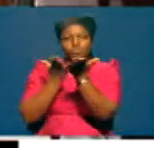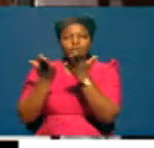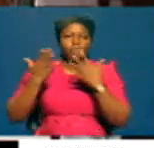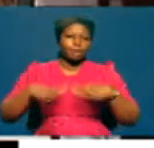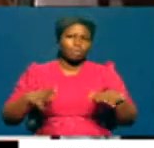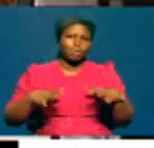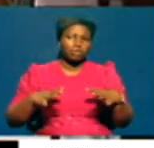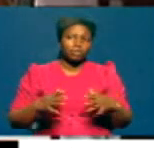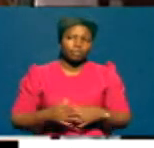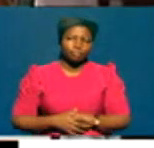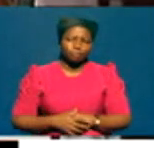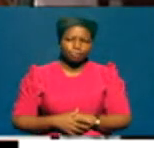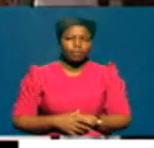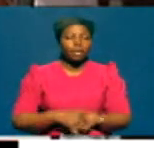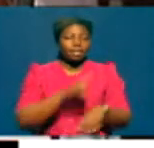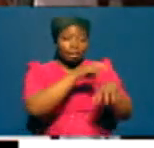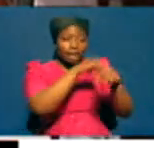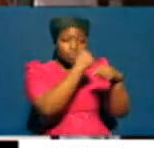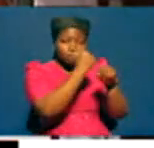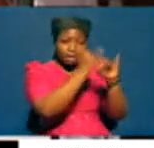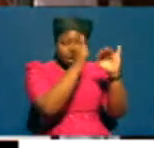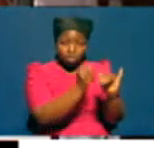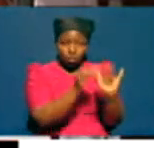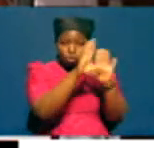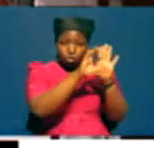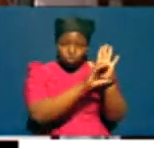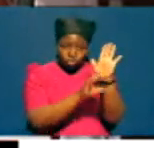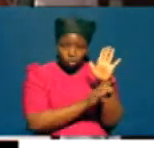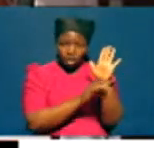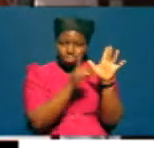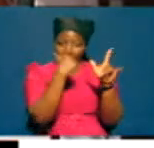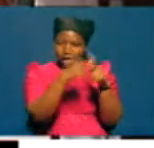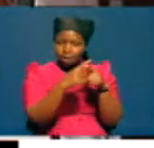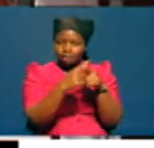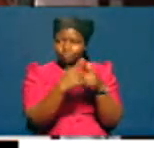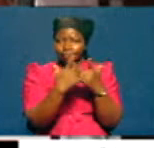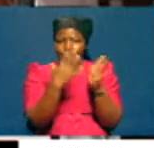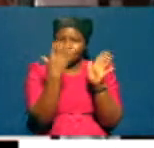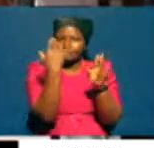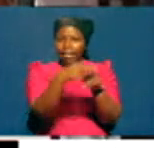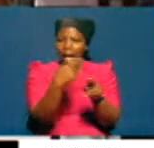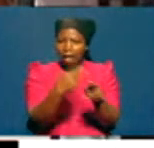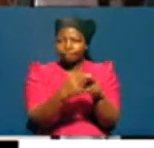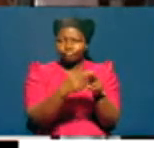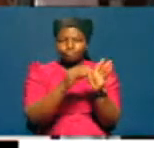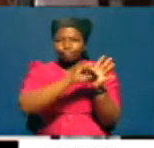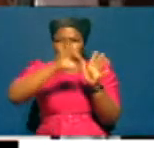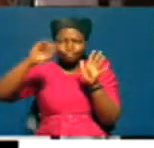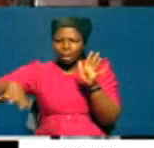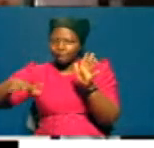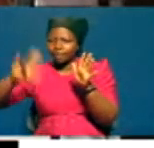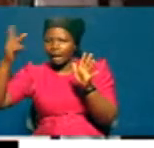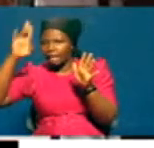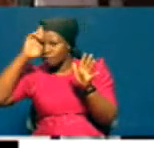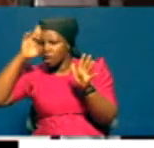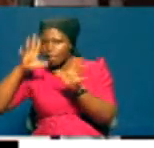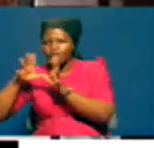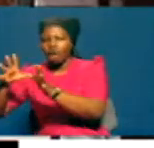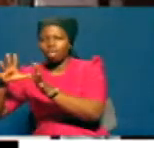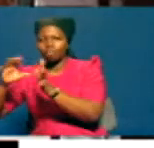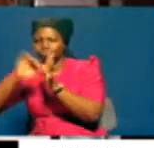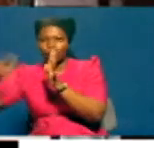Watukedona Kakatiba Jeru. Tokeru tare twauga Kenya Police Force, watokiuga Kenya Police